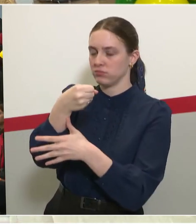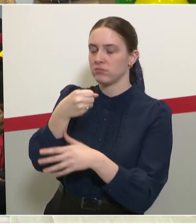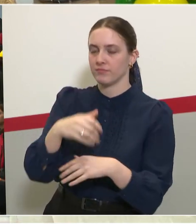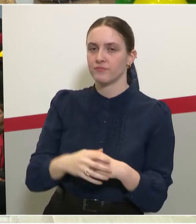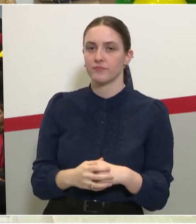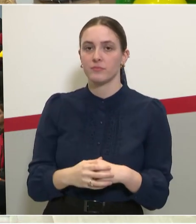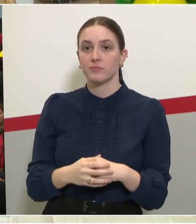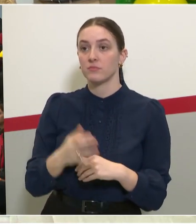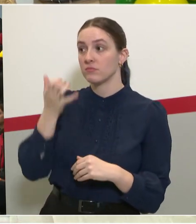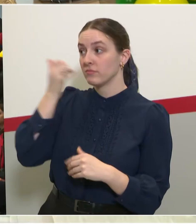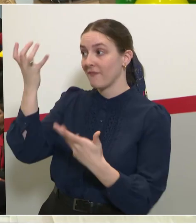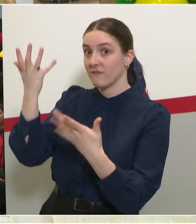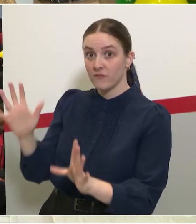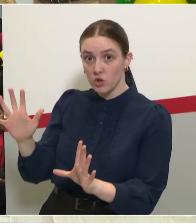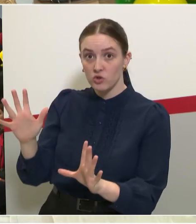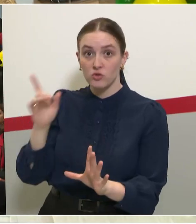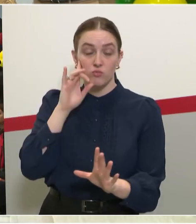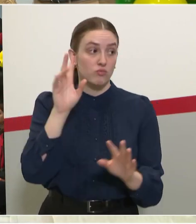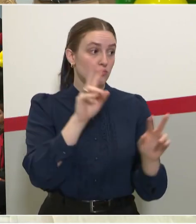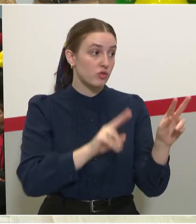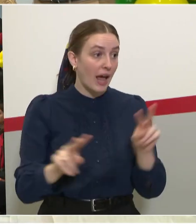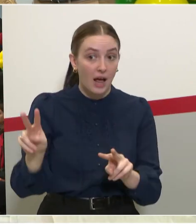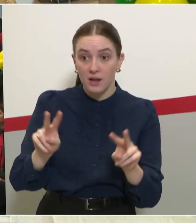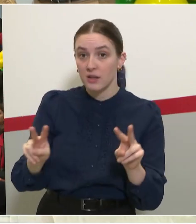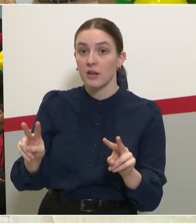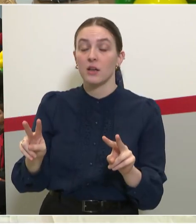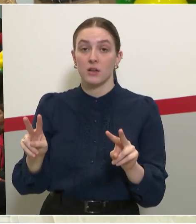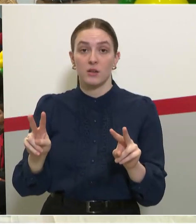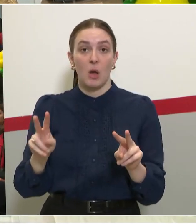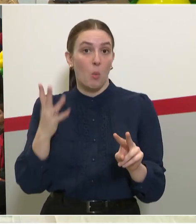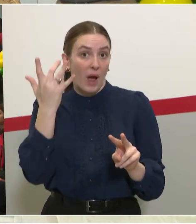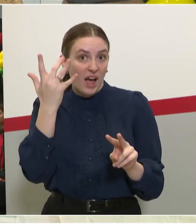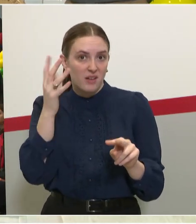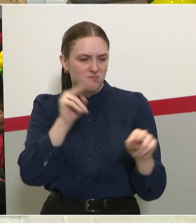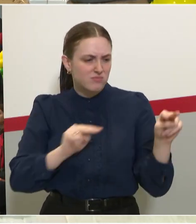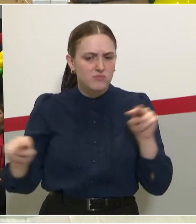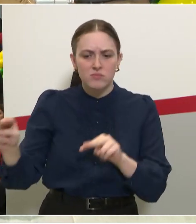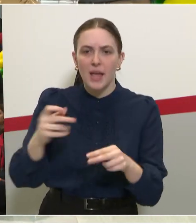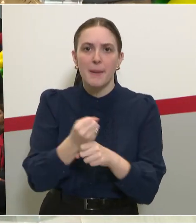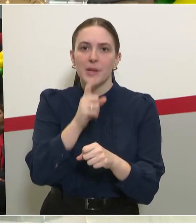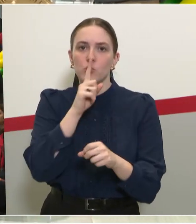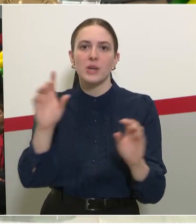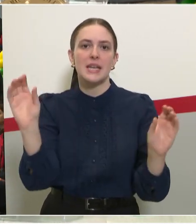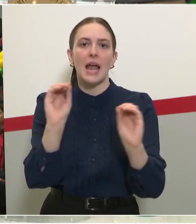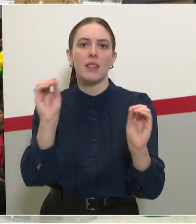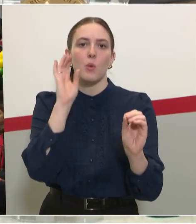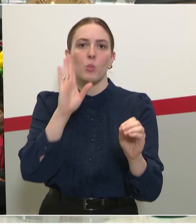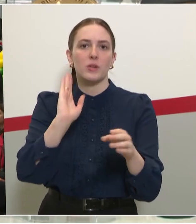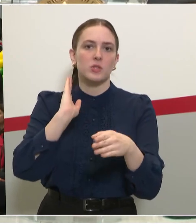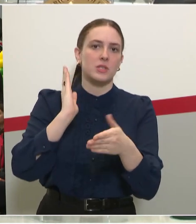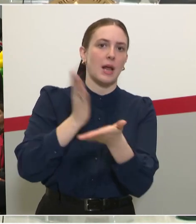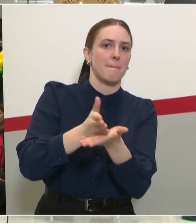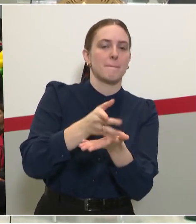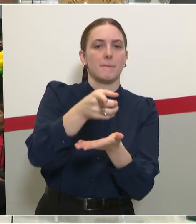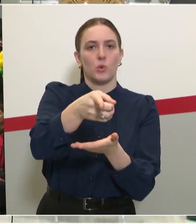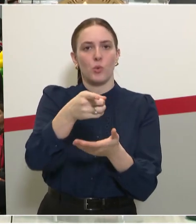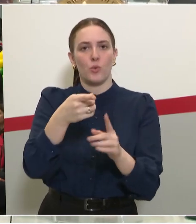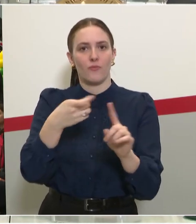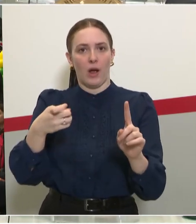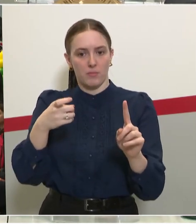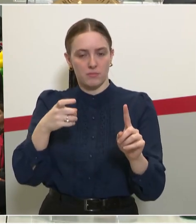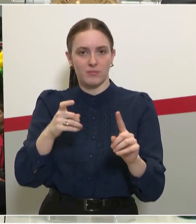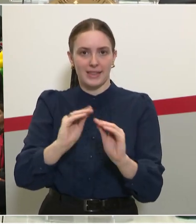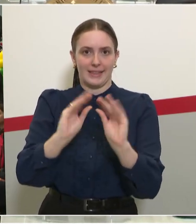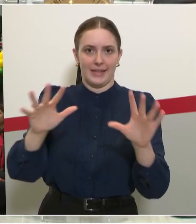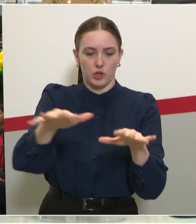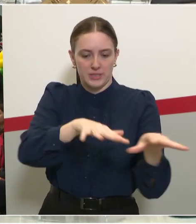After that, you check the scene. You want to make sure that, well, we check the scene because you want to make sure there's nothing that's going to obstruct you or stop you from doing the distraction.